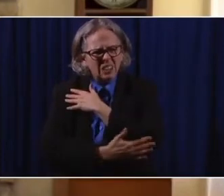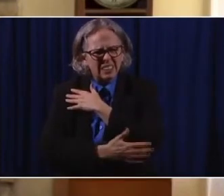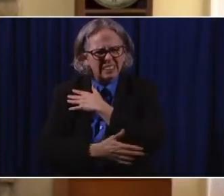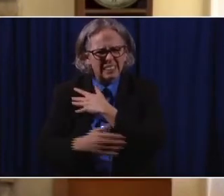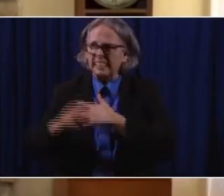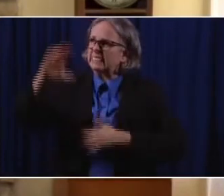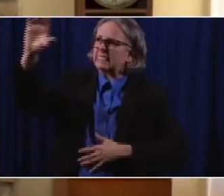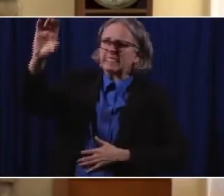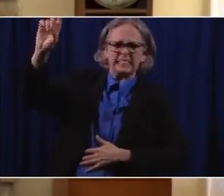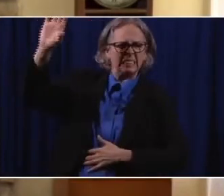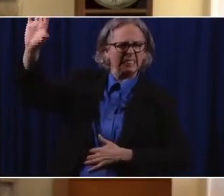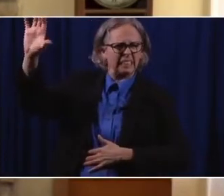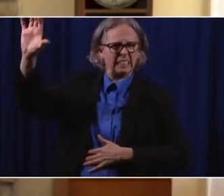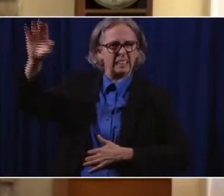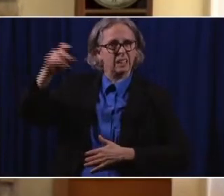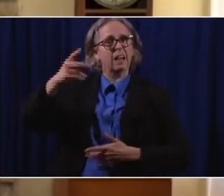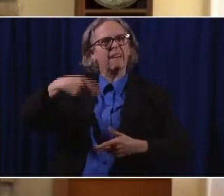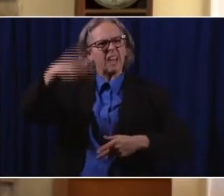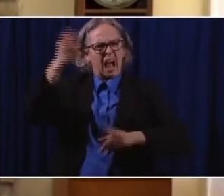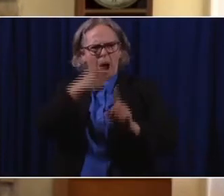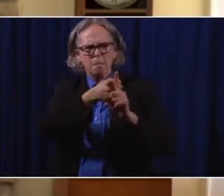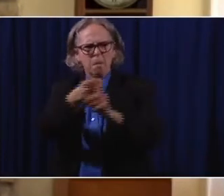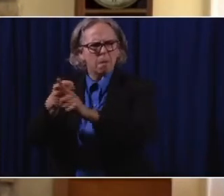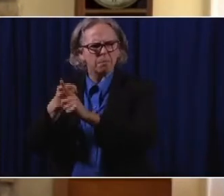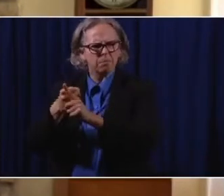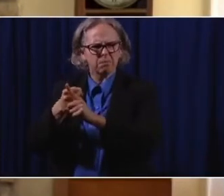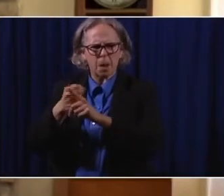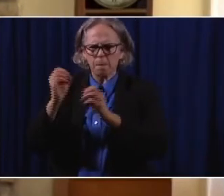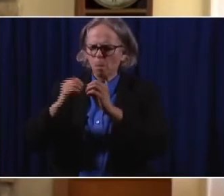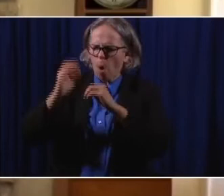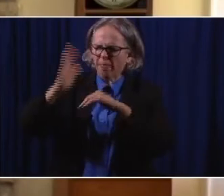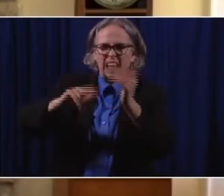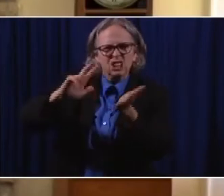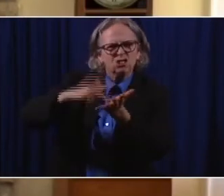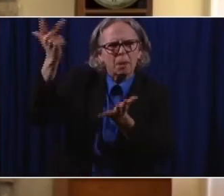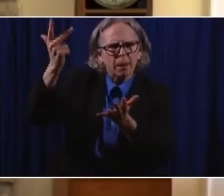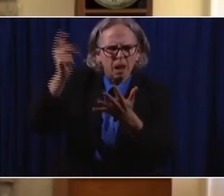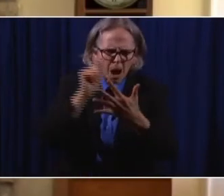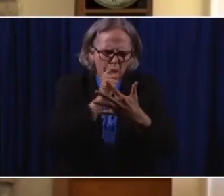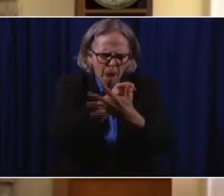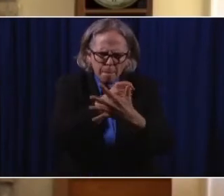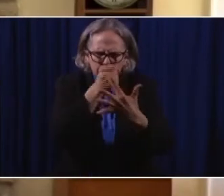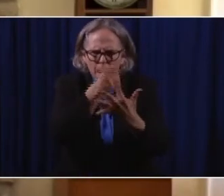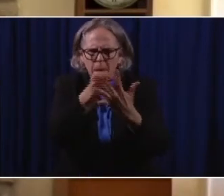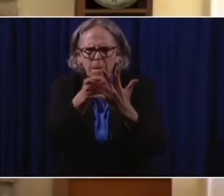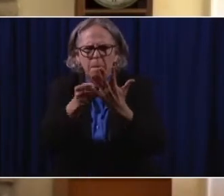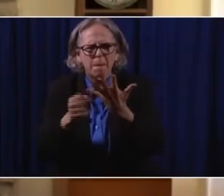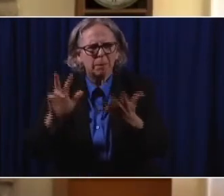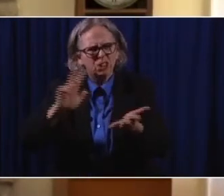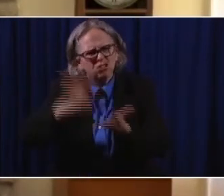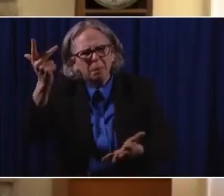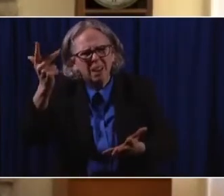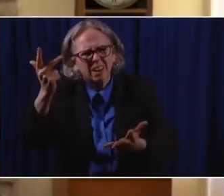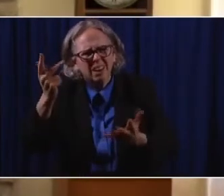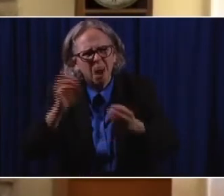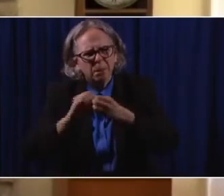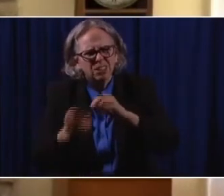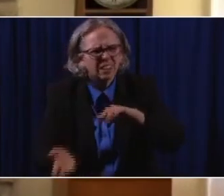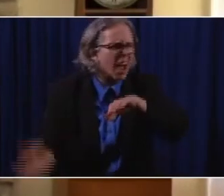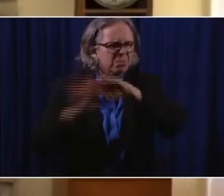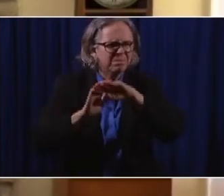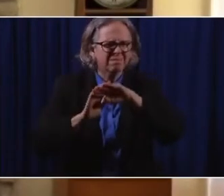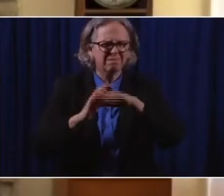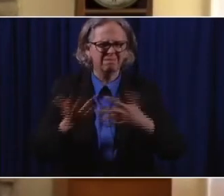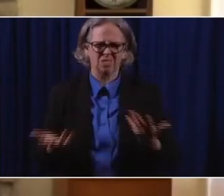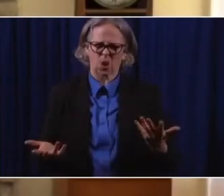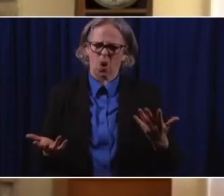of the CDC. So it's just off the charts. And then we go on down from there. So again, starting Athens,